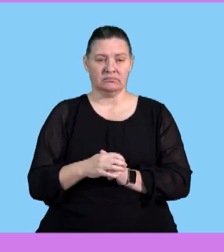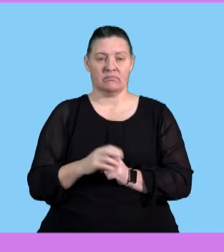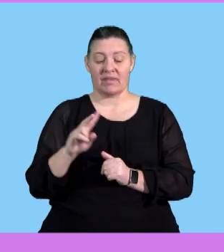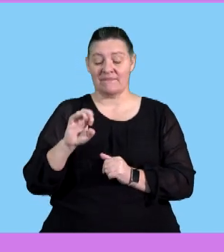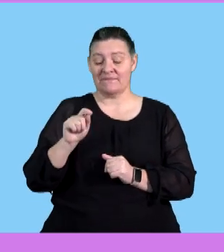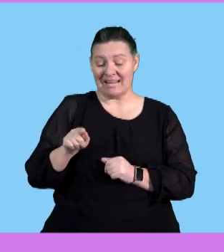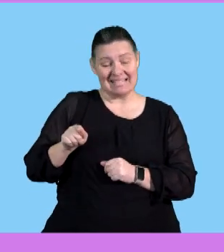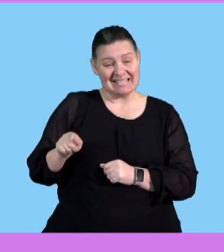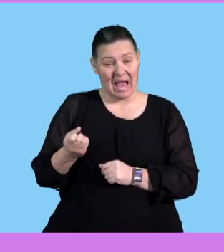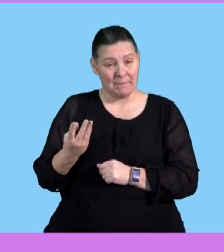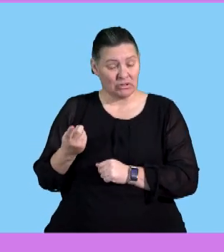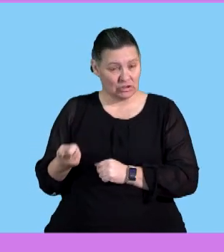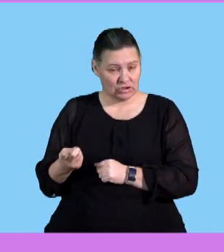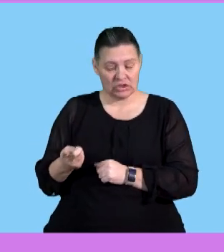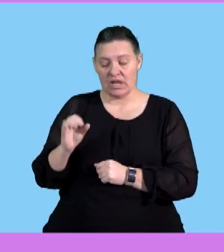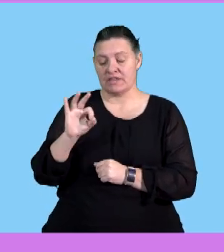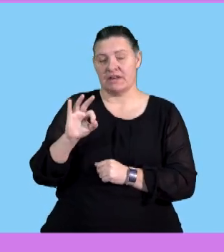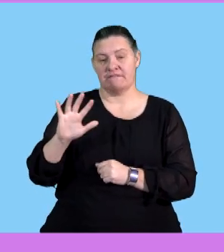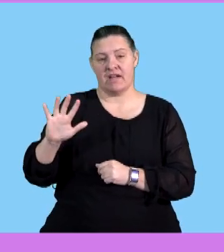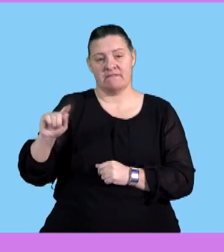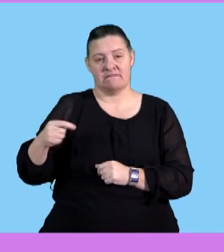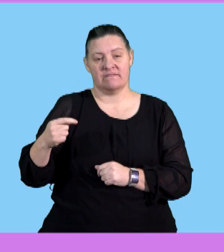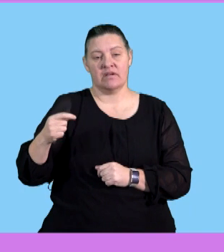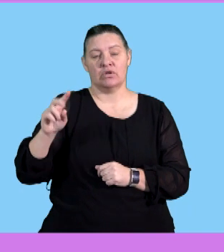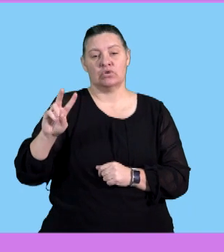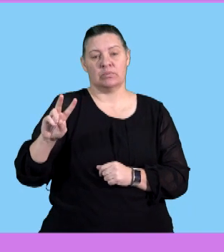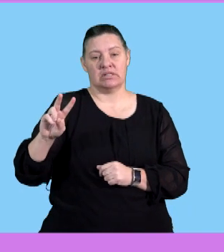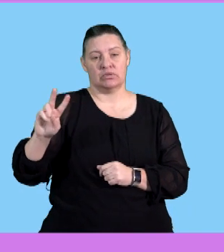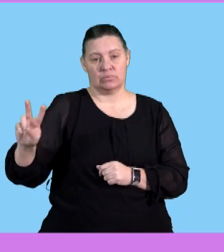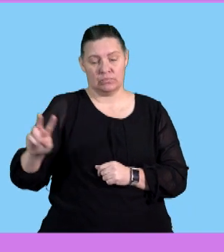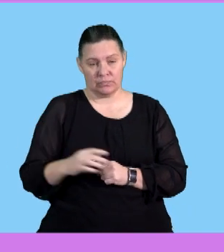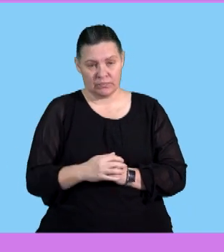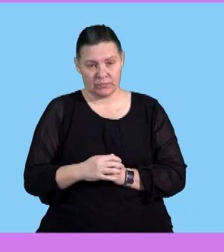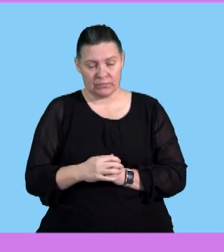234.78. So VAT charged on this is